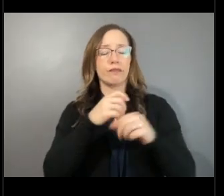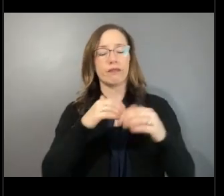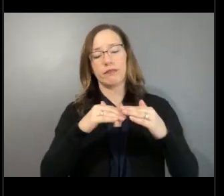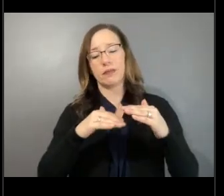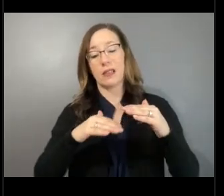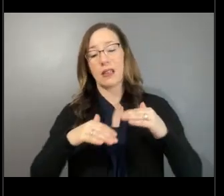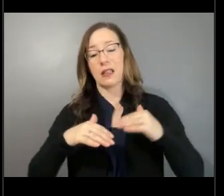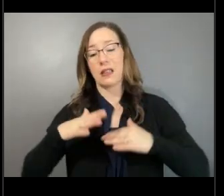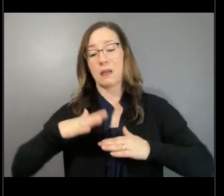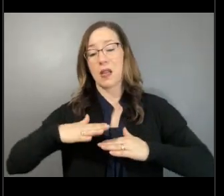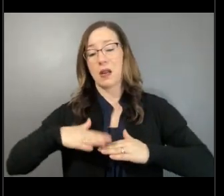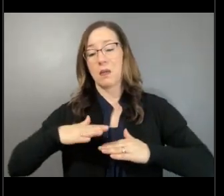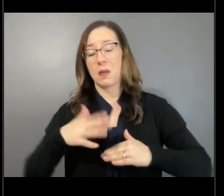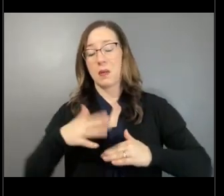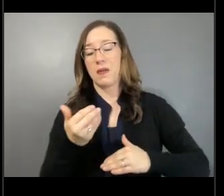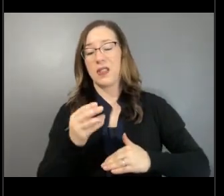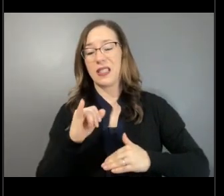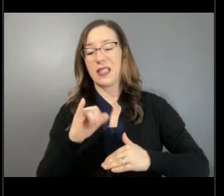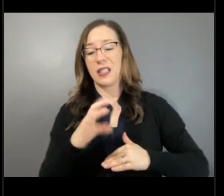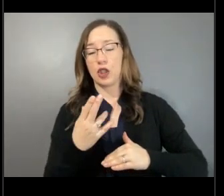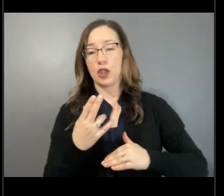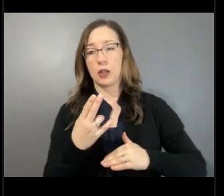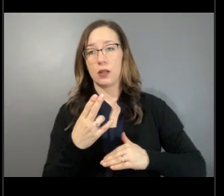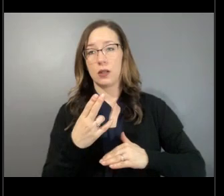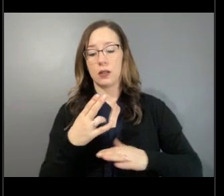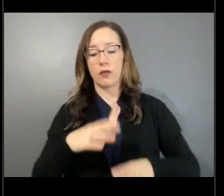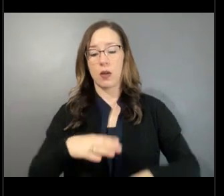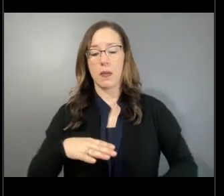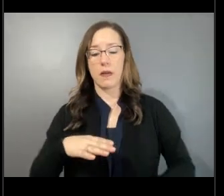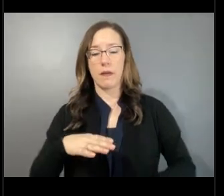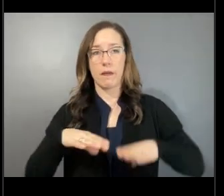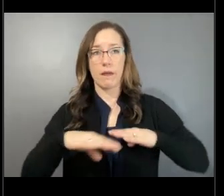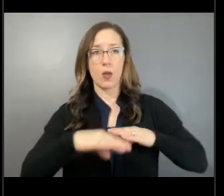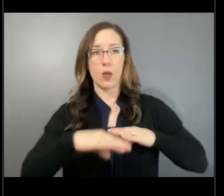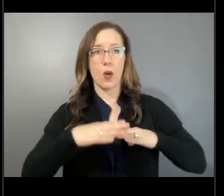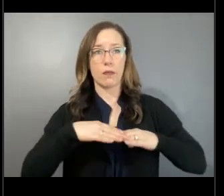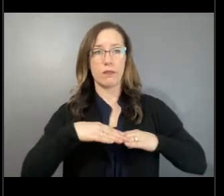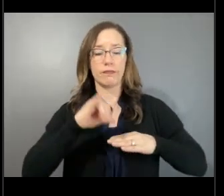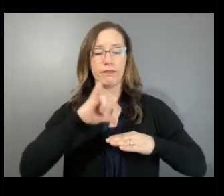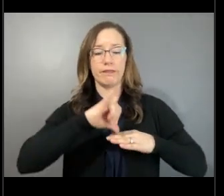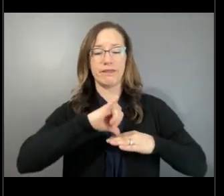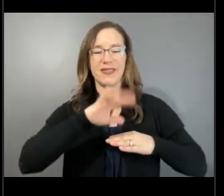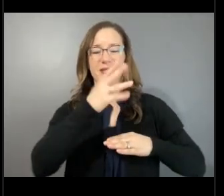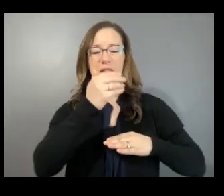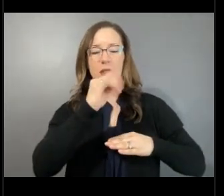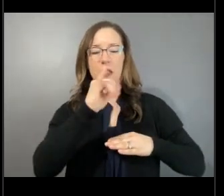than 15 inches above the finished floor. When a